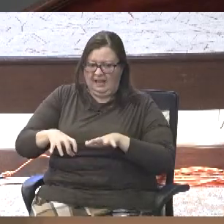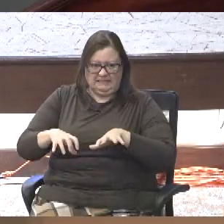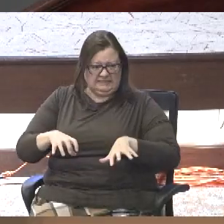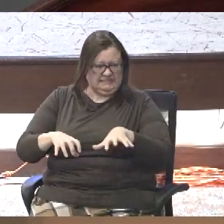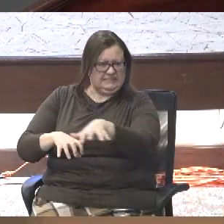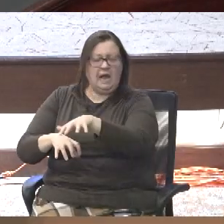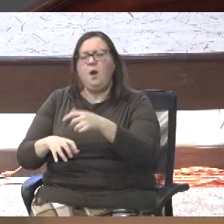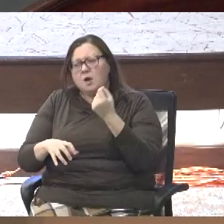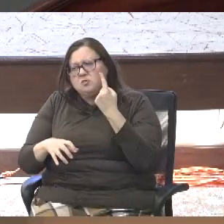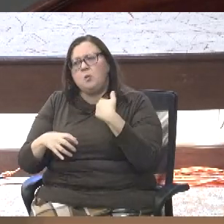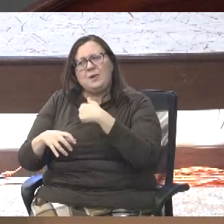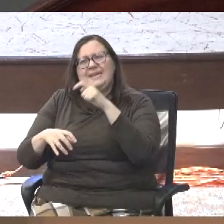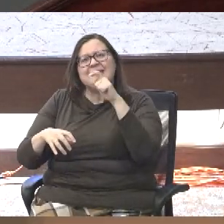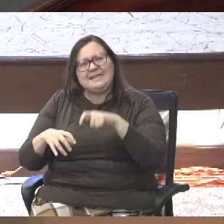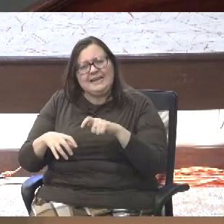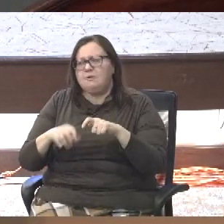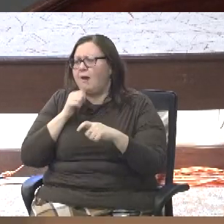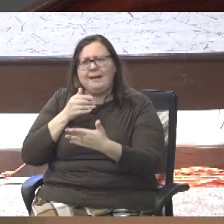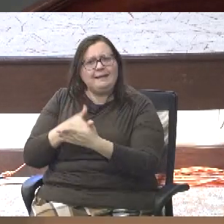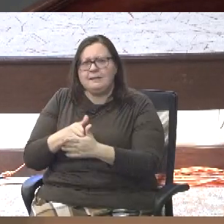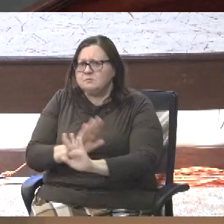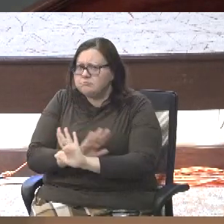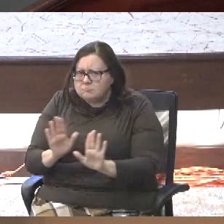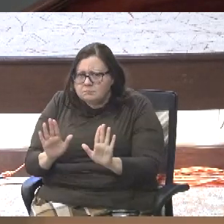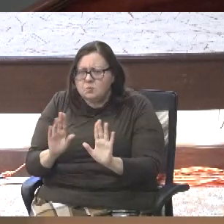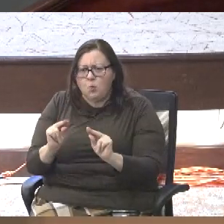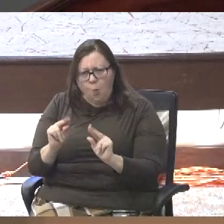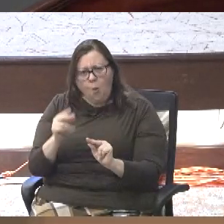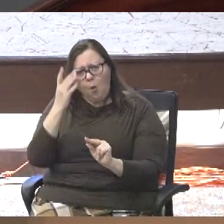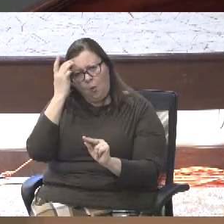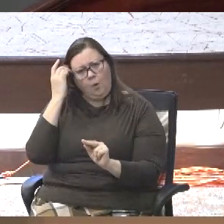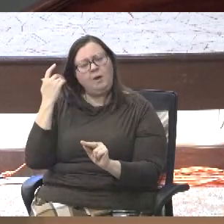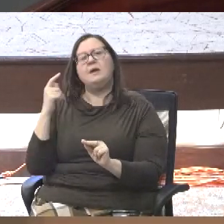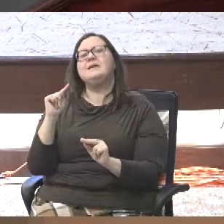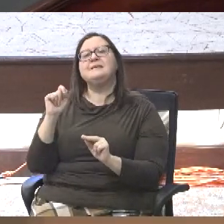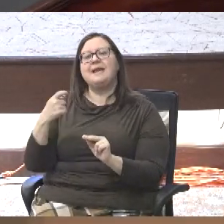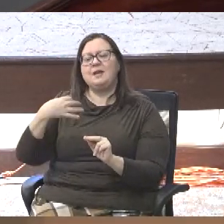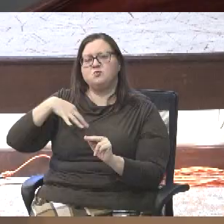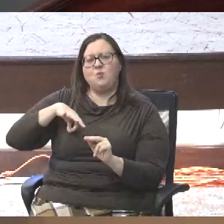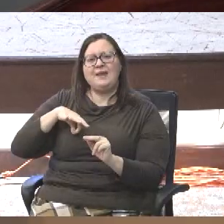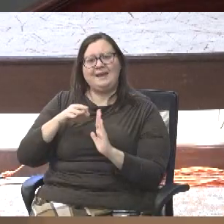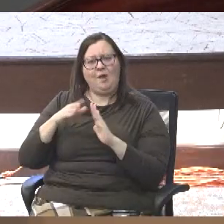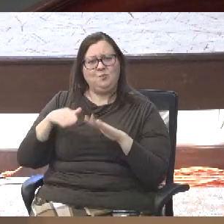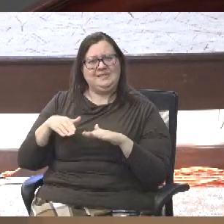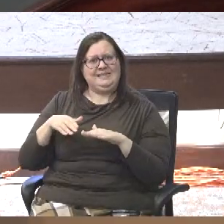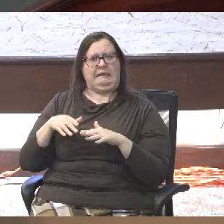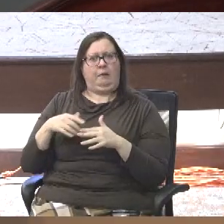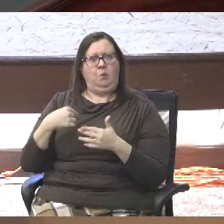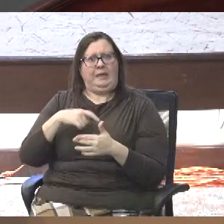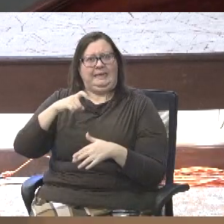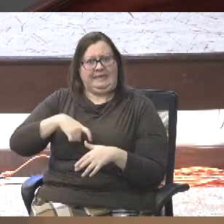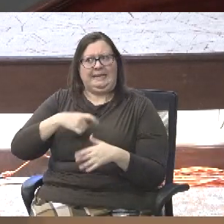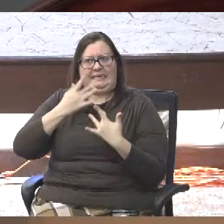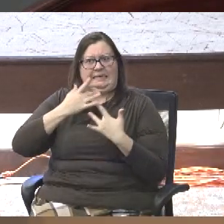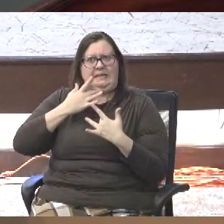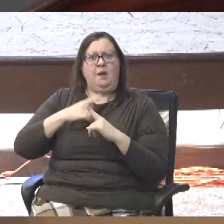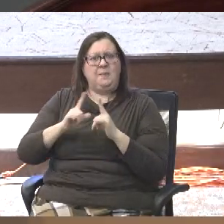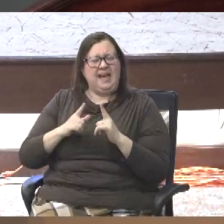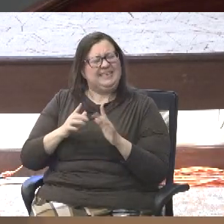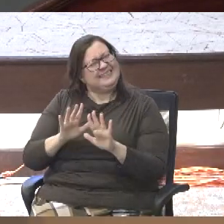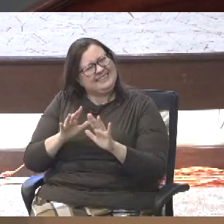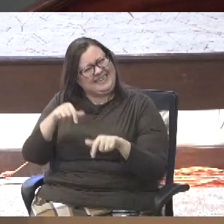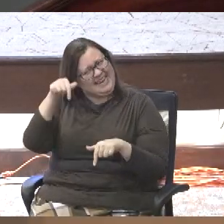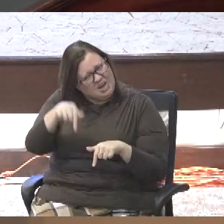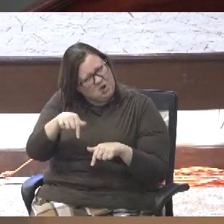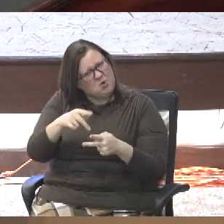needs that. I'm certainly not an anti-tax credit housing person. We need it here in the city. The question is just whether we need